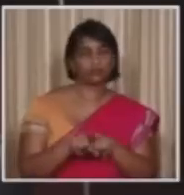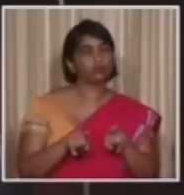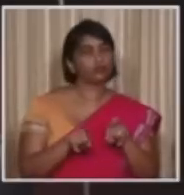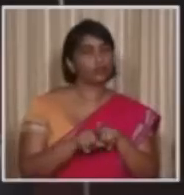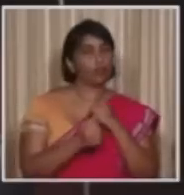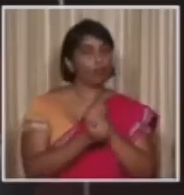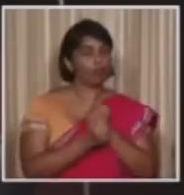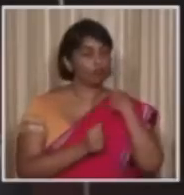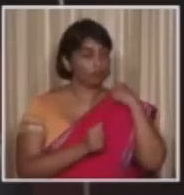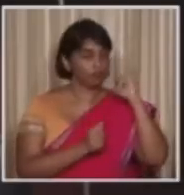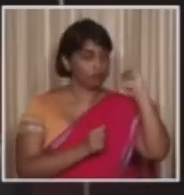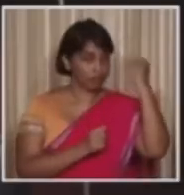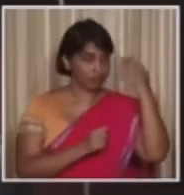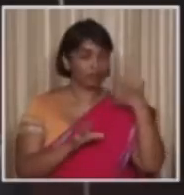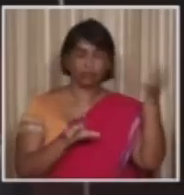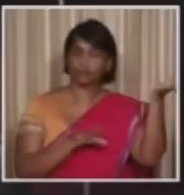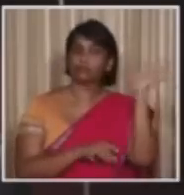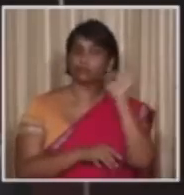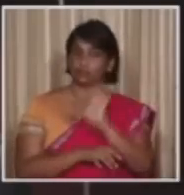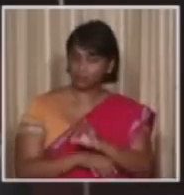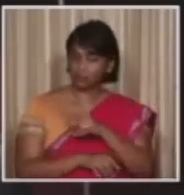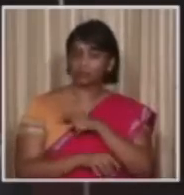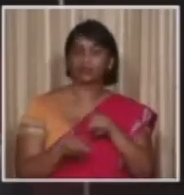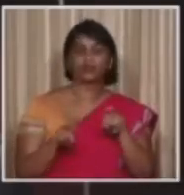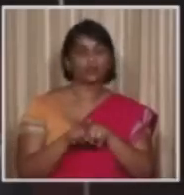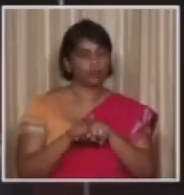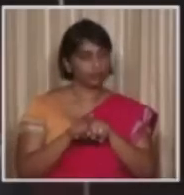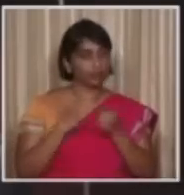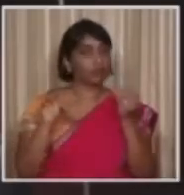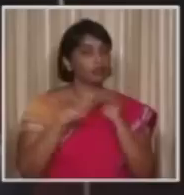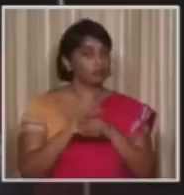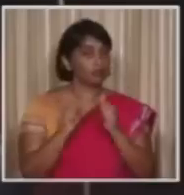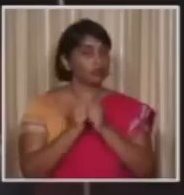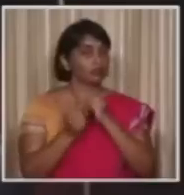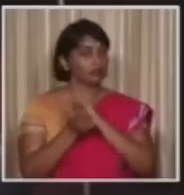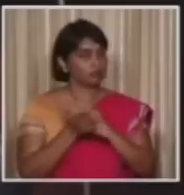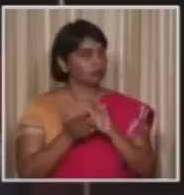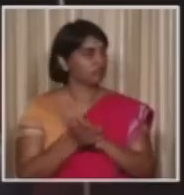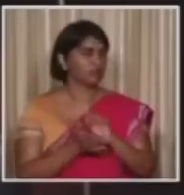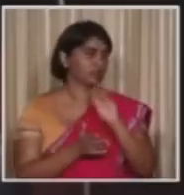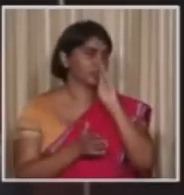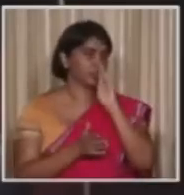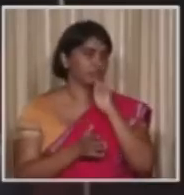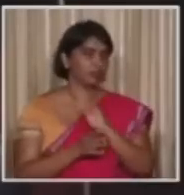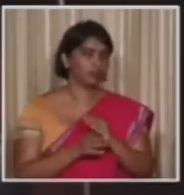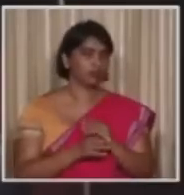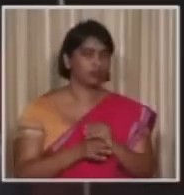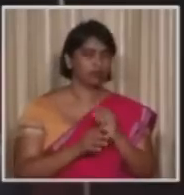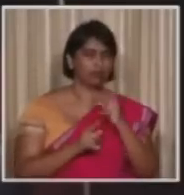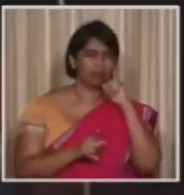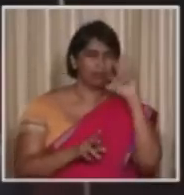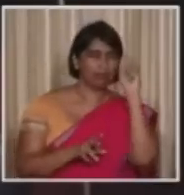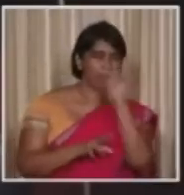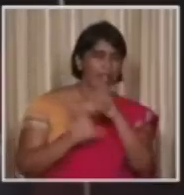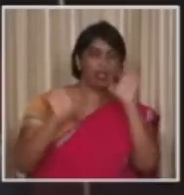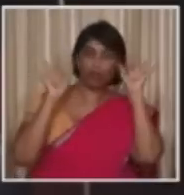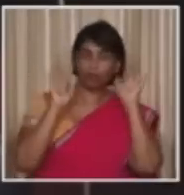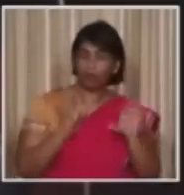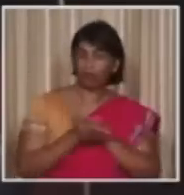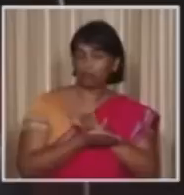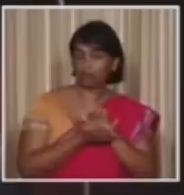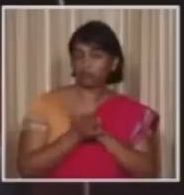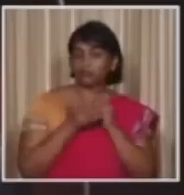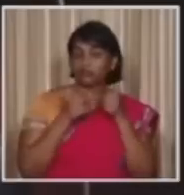service in the police force is exemplary and free of any blemish and able to restore public confidence in the Sri Lankan